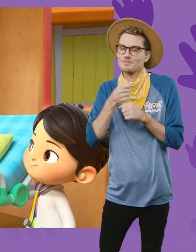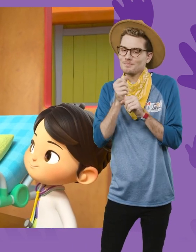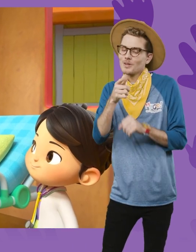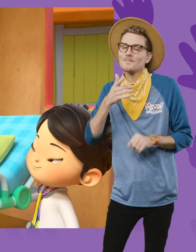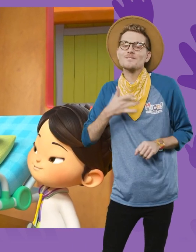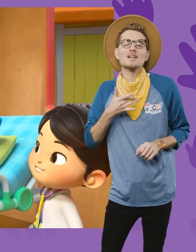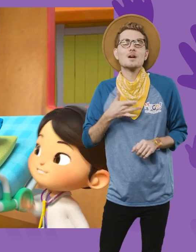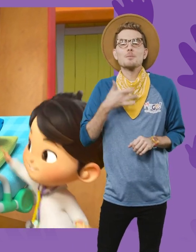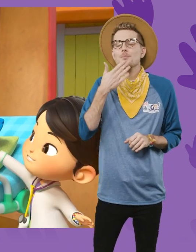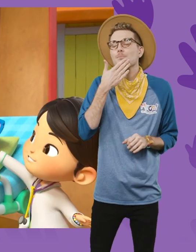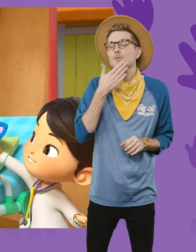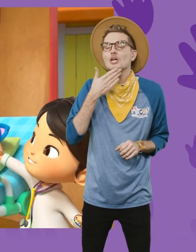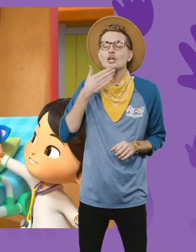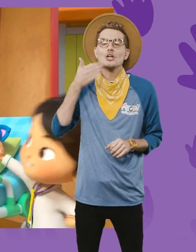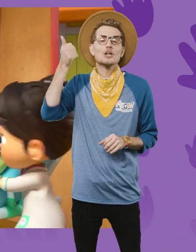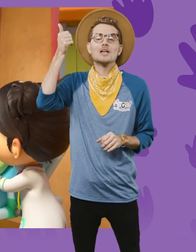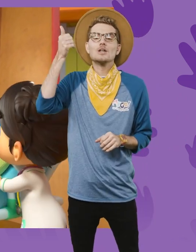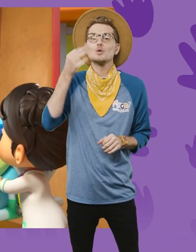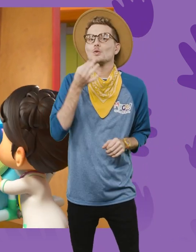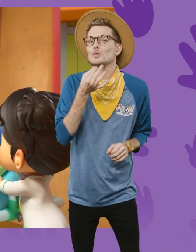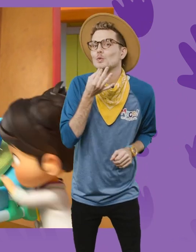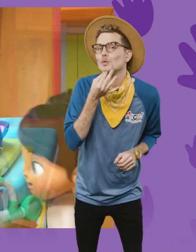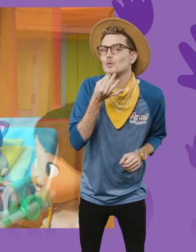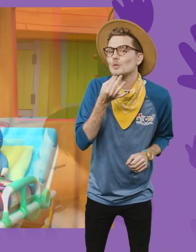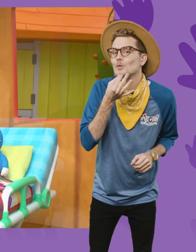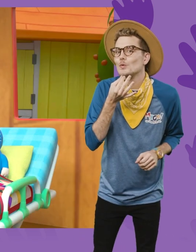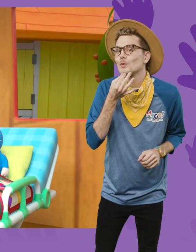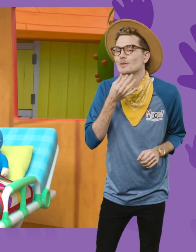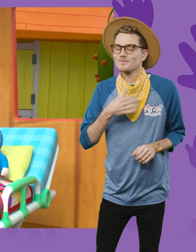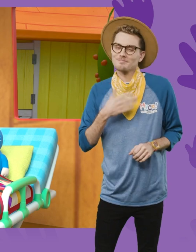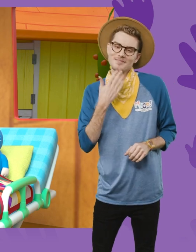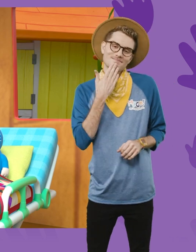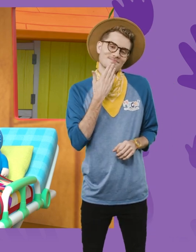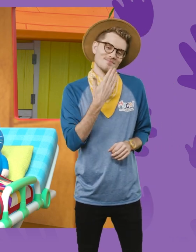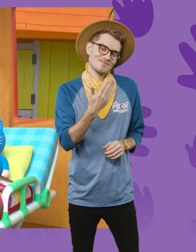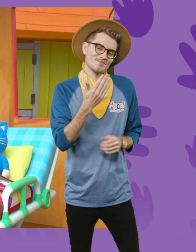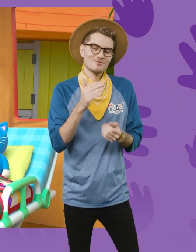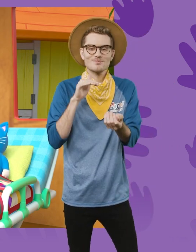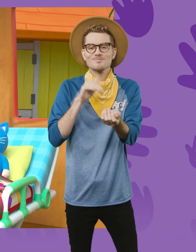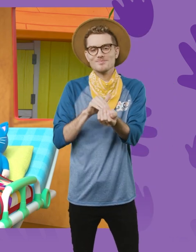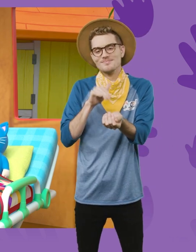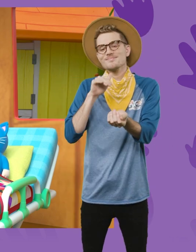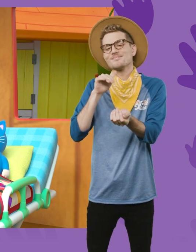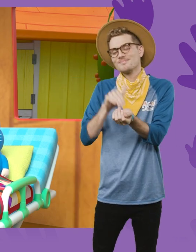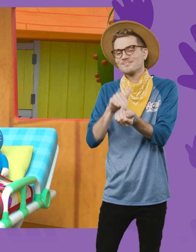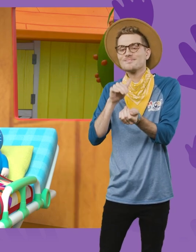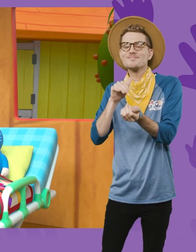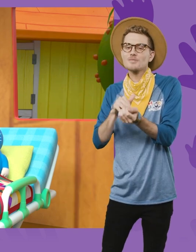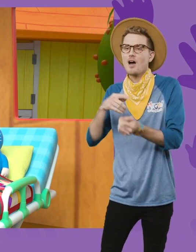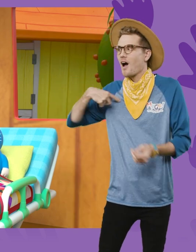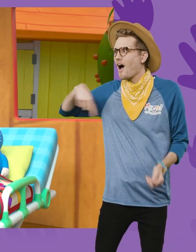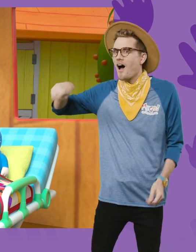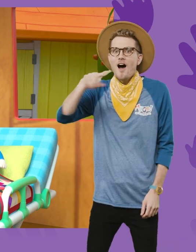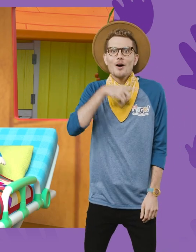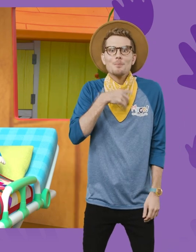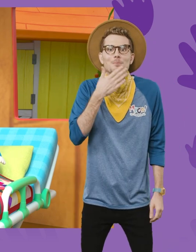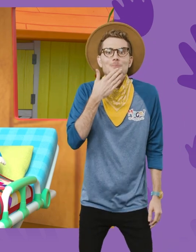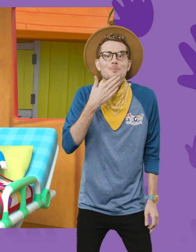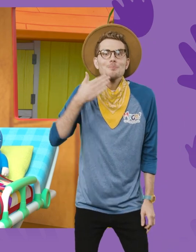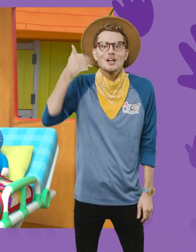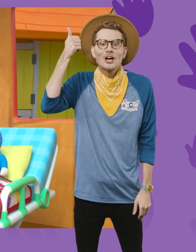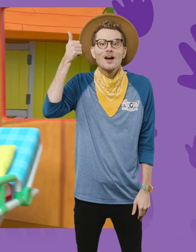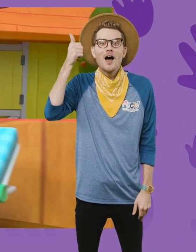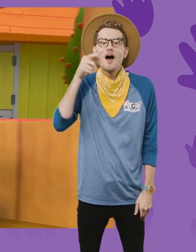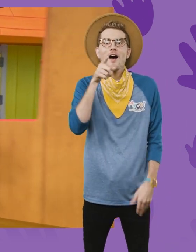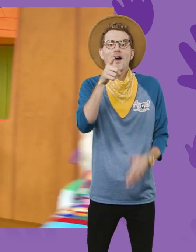you feel much better soon. Thank you, doctor, we're all